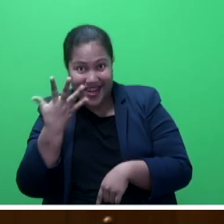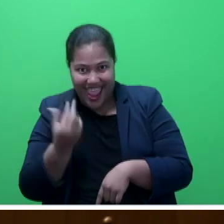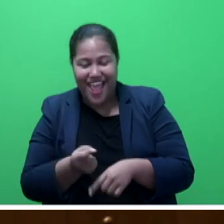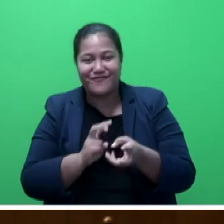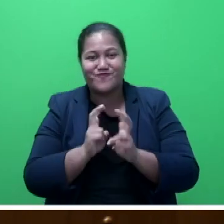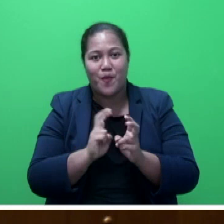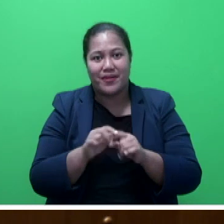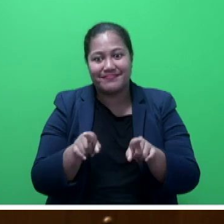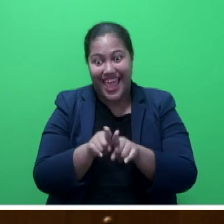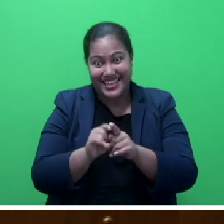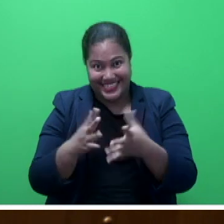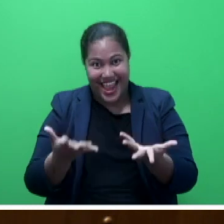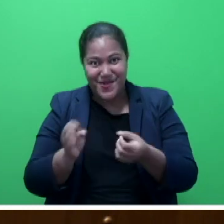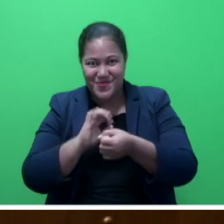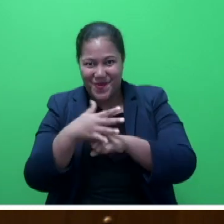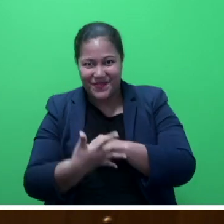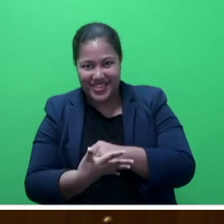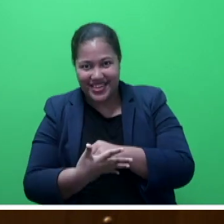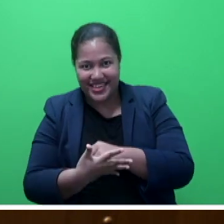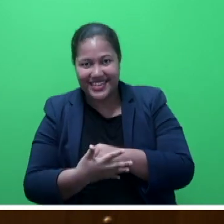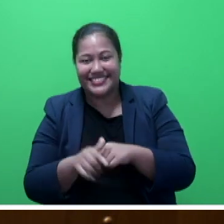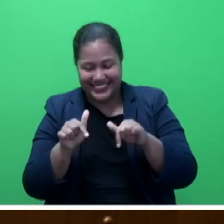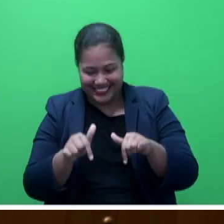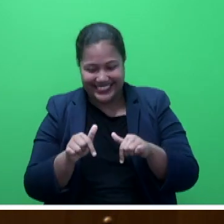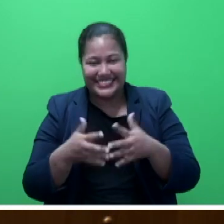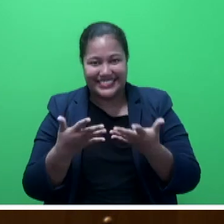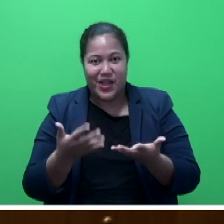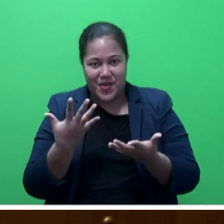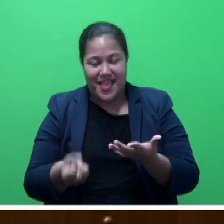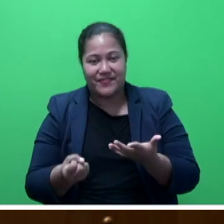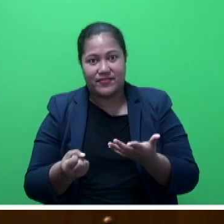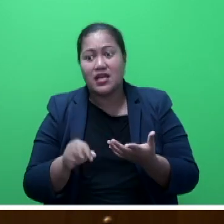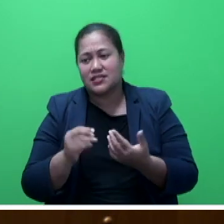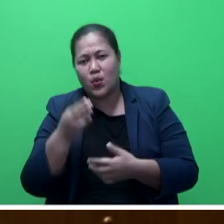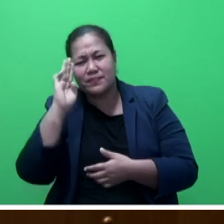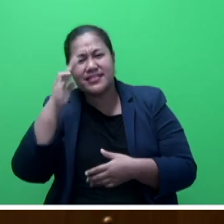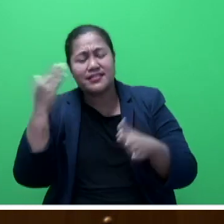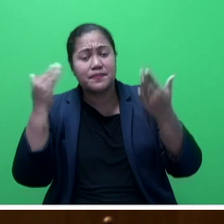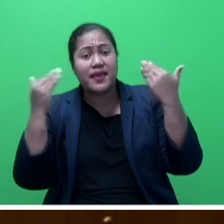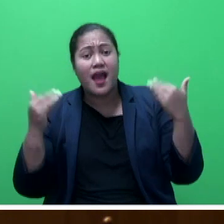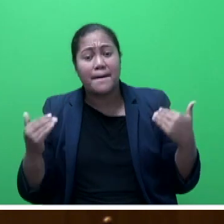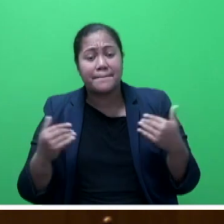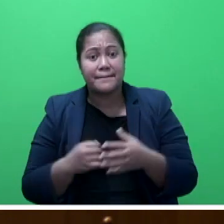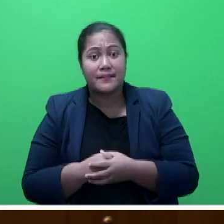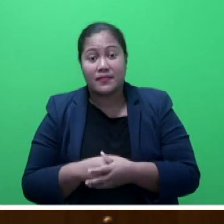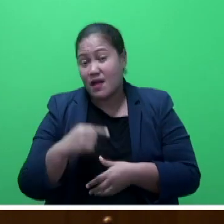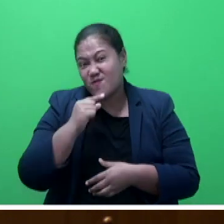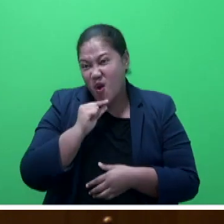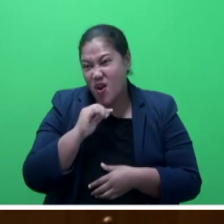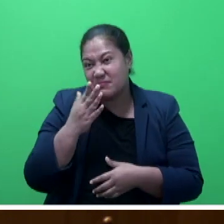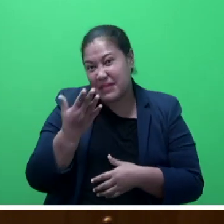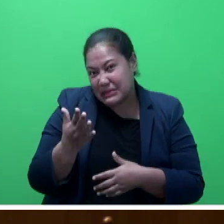now. And this is a crisis." Mr. Speaker, borrowing may be a bitter